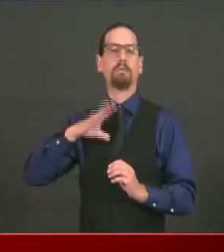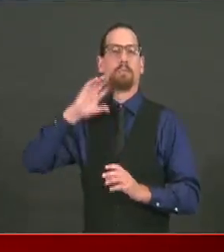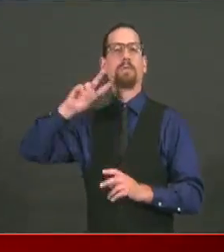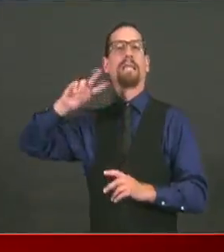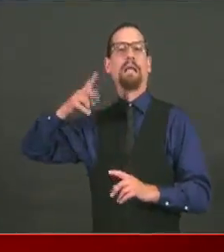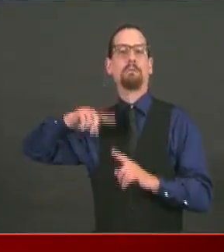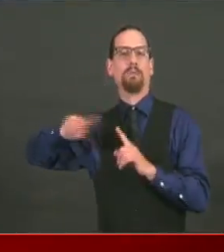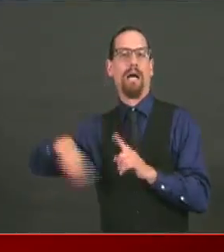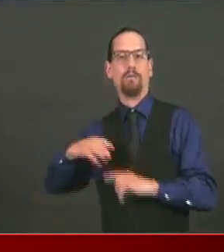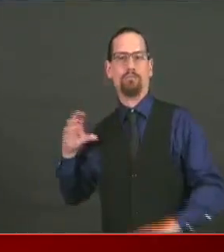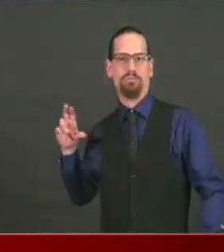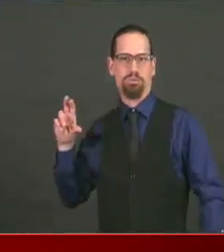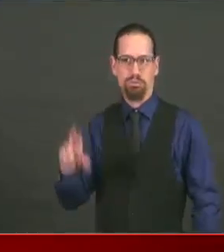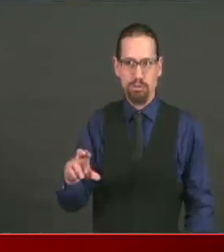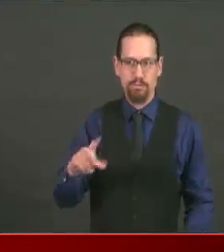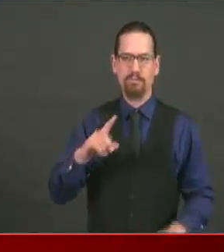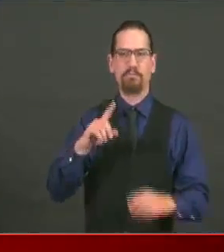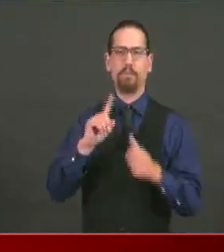do that too.